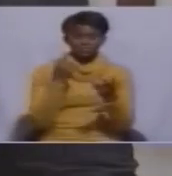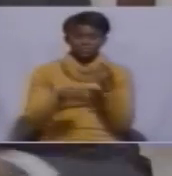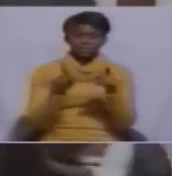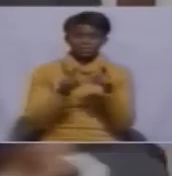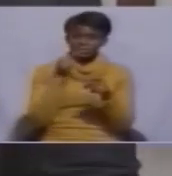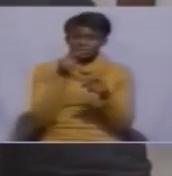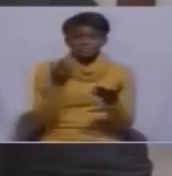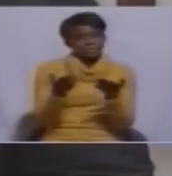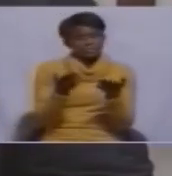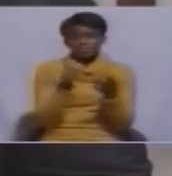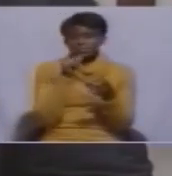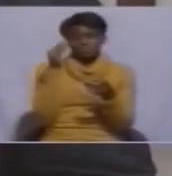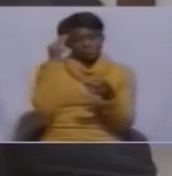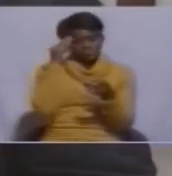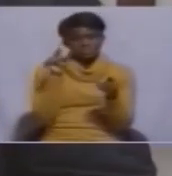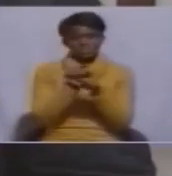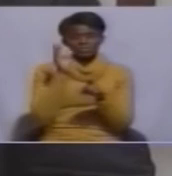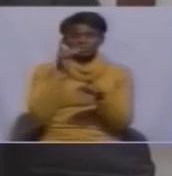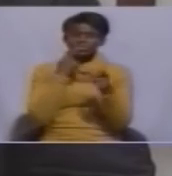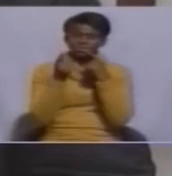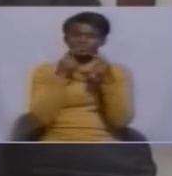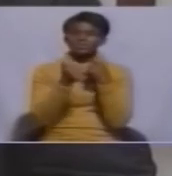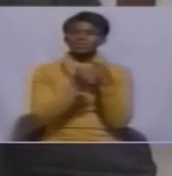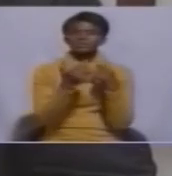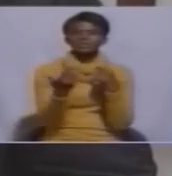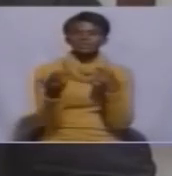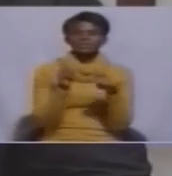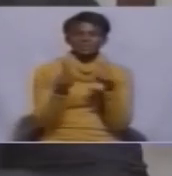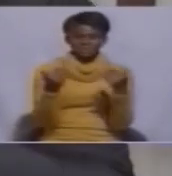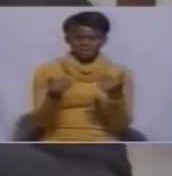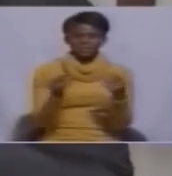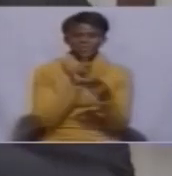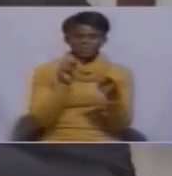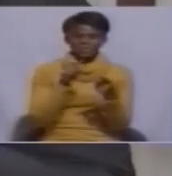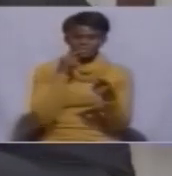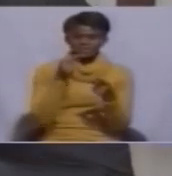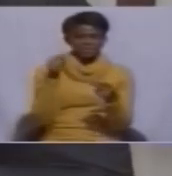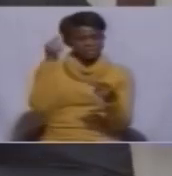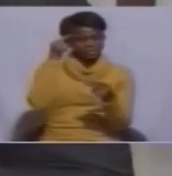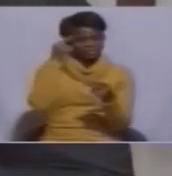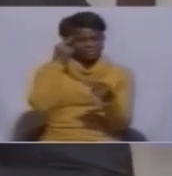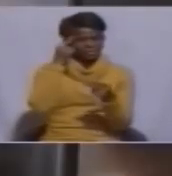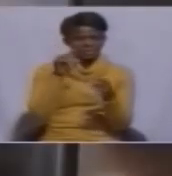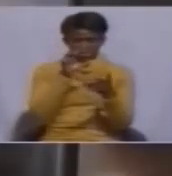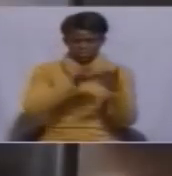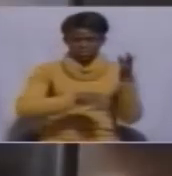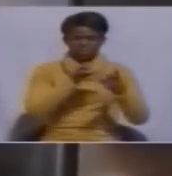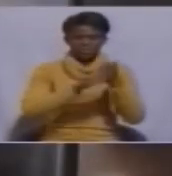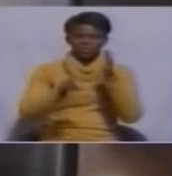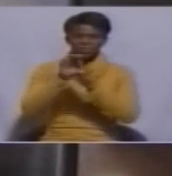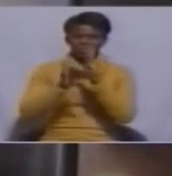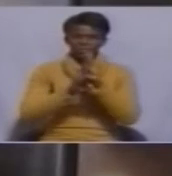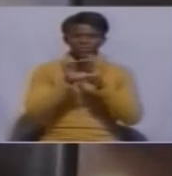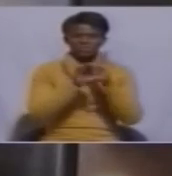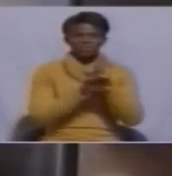say, maybe, again, we'll talk about an amendment. But like I said... If government did manage to remove certain clauses from the Constitution, and